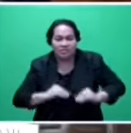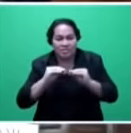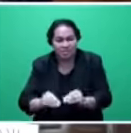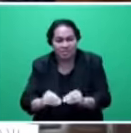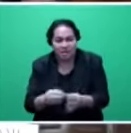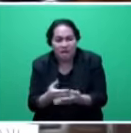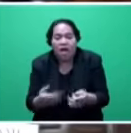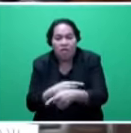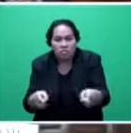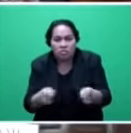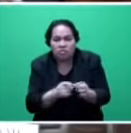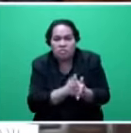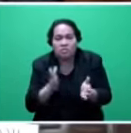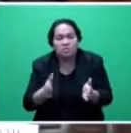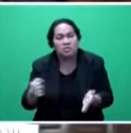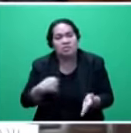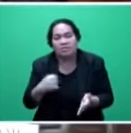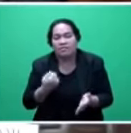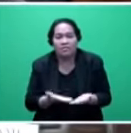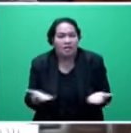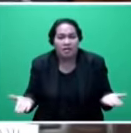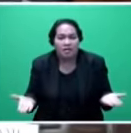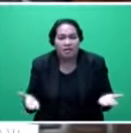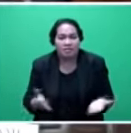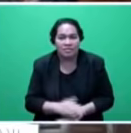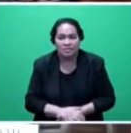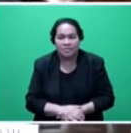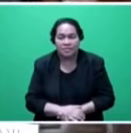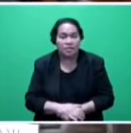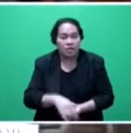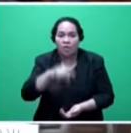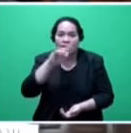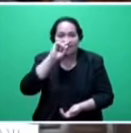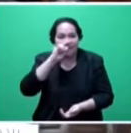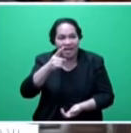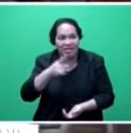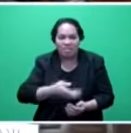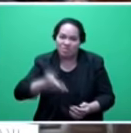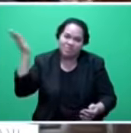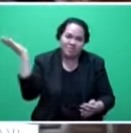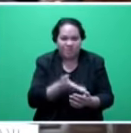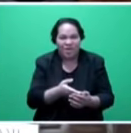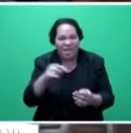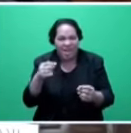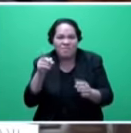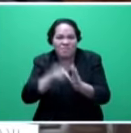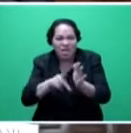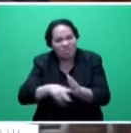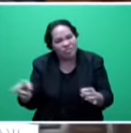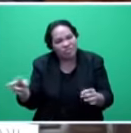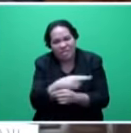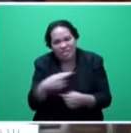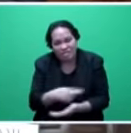small manufacturing sectors. Mr. Speaker, sir, we cannot and should not slash tariffs at will and